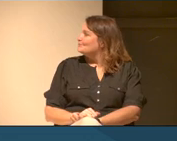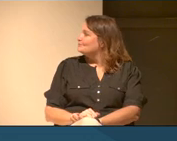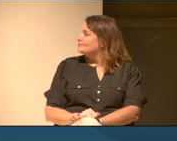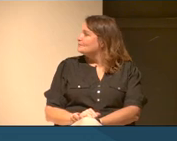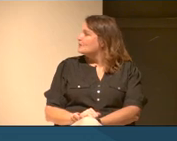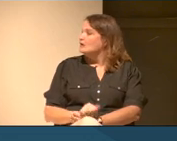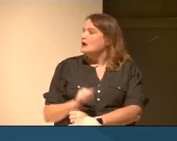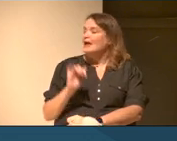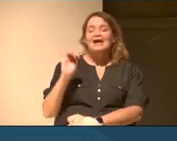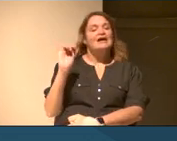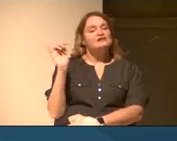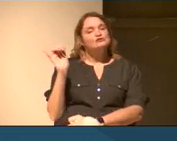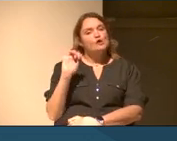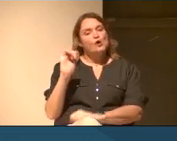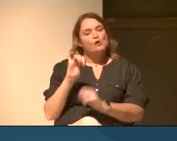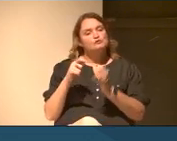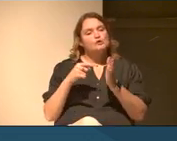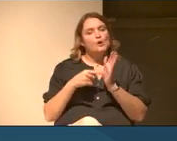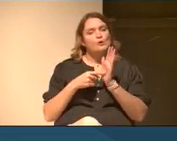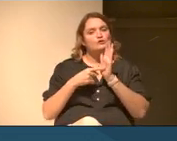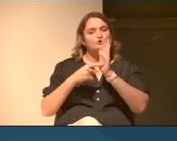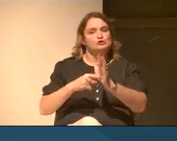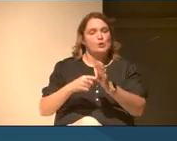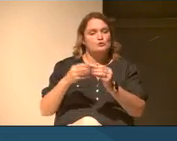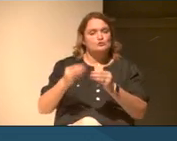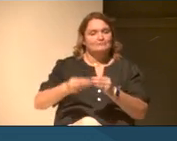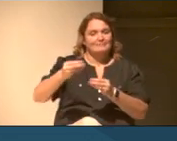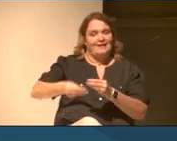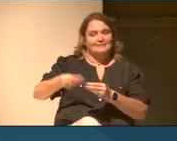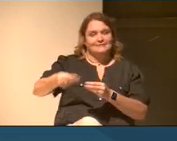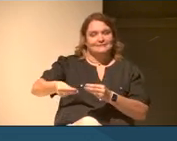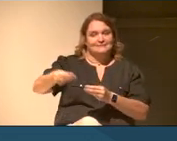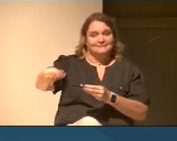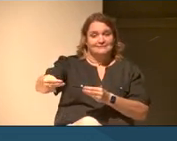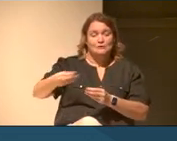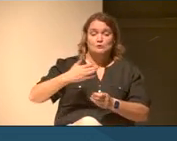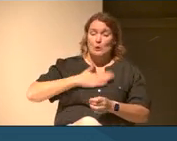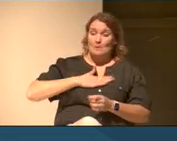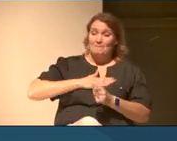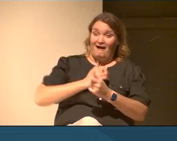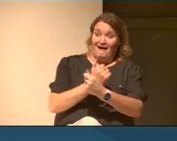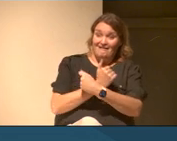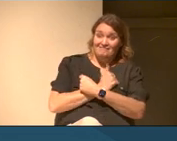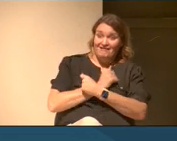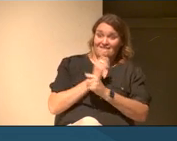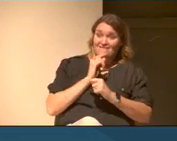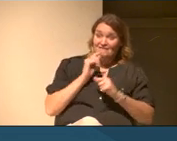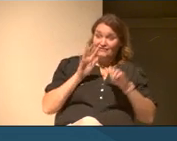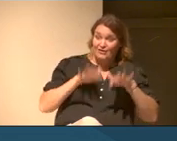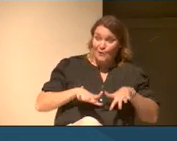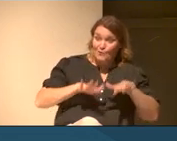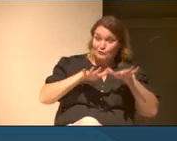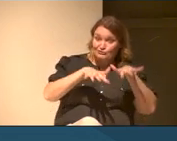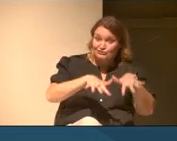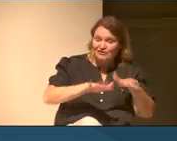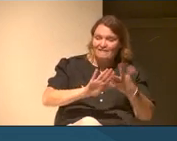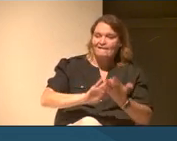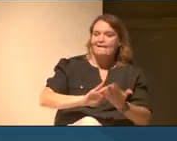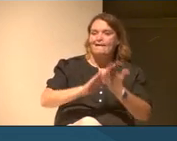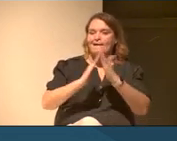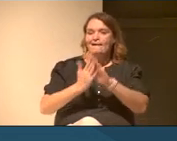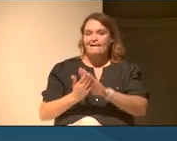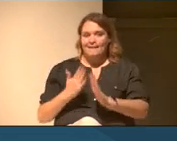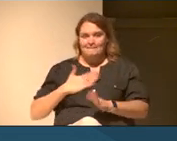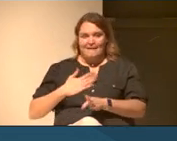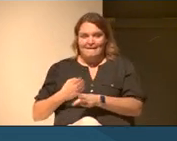paying forward, if you will, because the reason I could take my love of the ocean and turn it into a lifelong